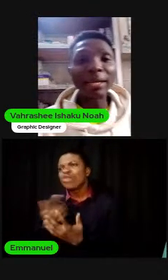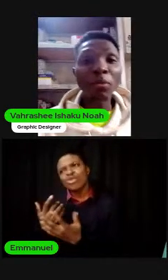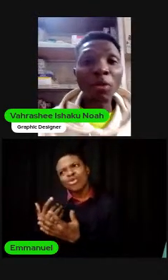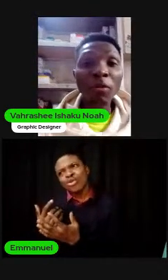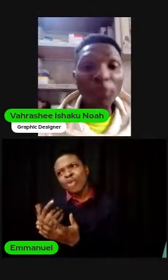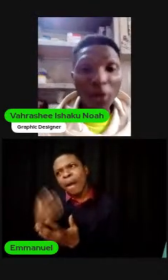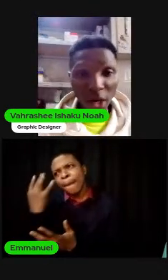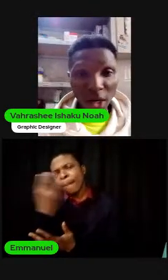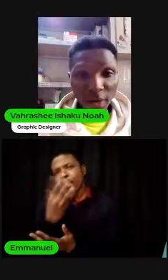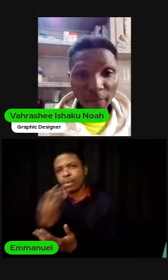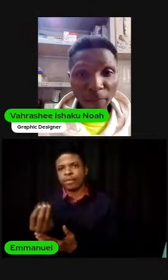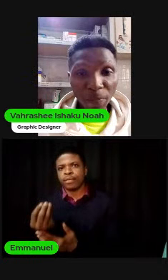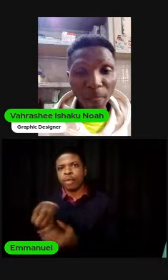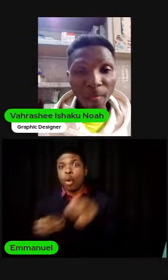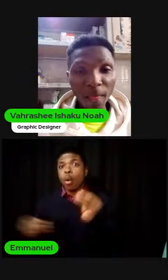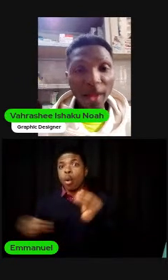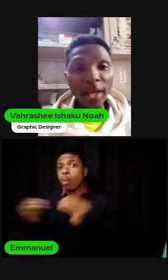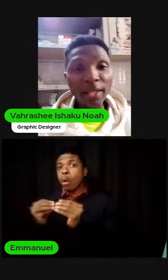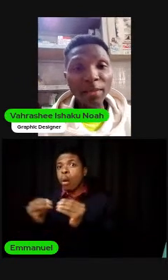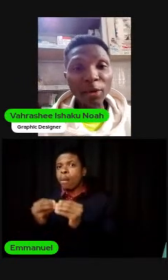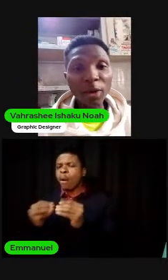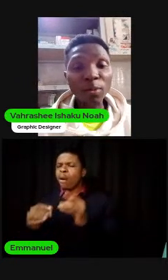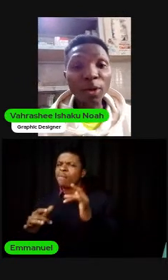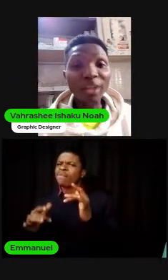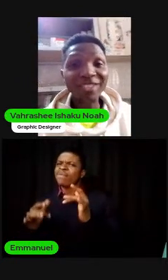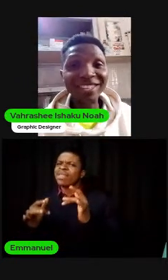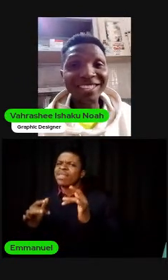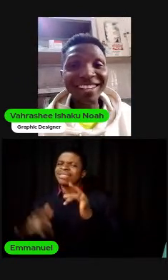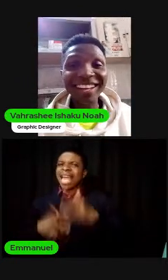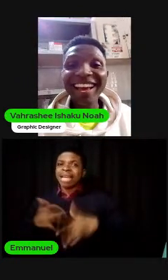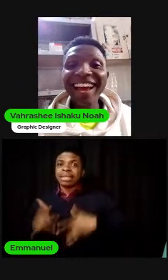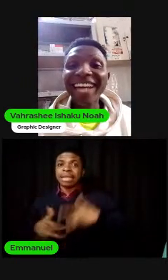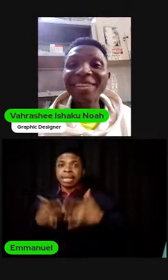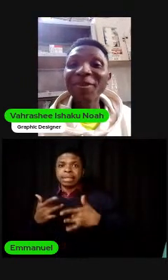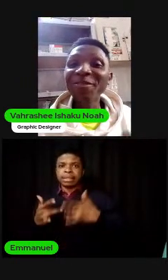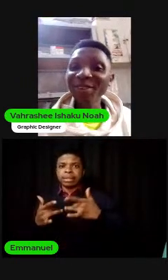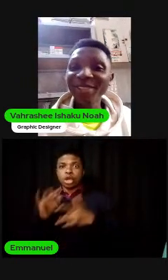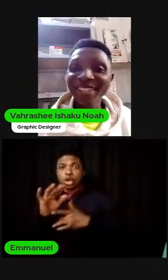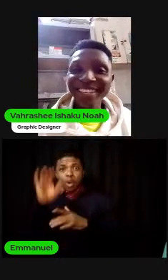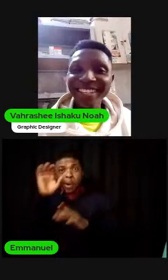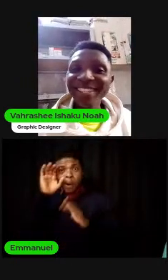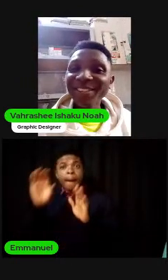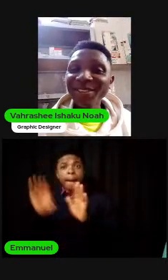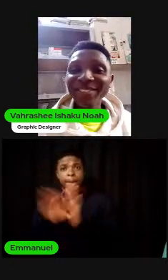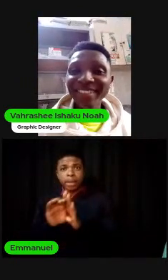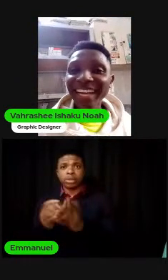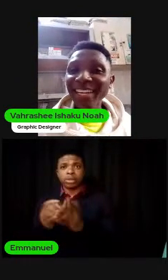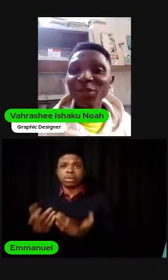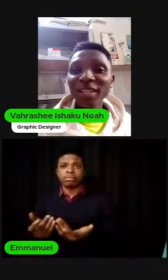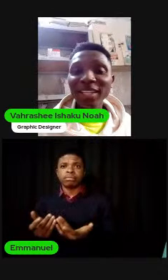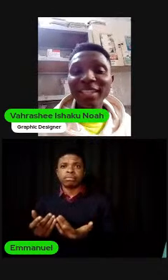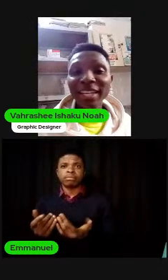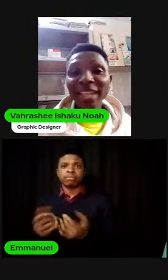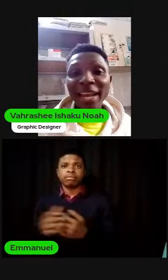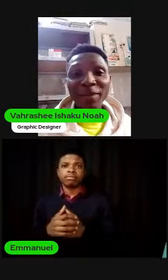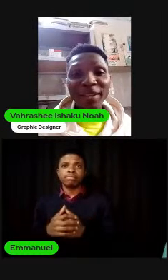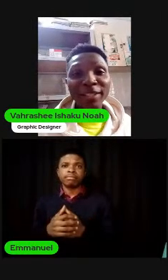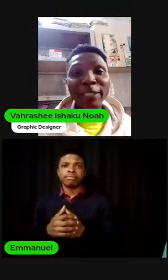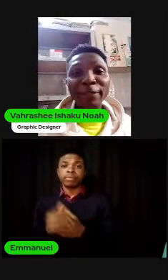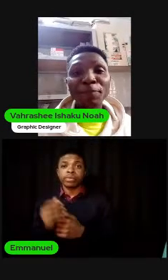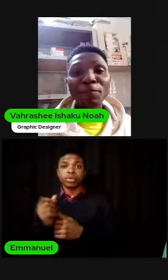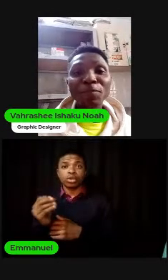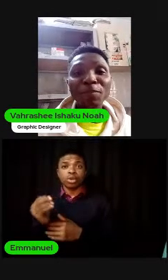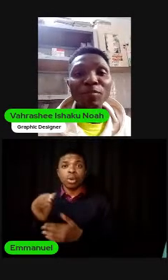interesting and more fun. It becomes more interesting and more fun. So that is it. Next slide,